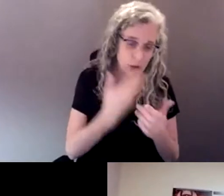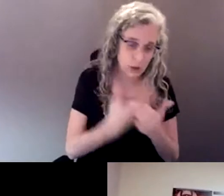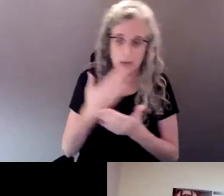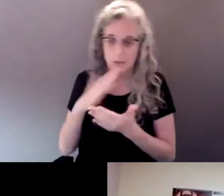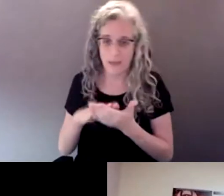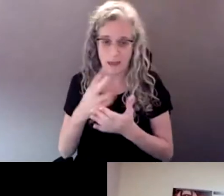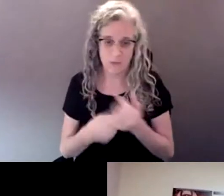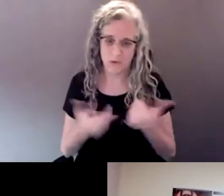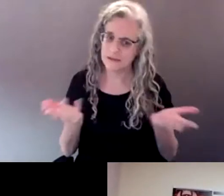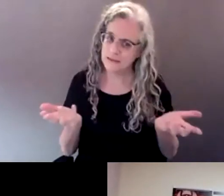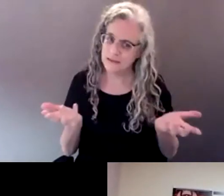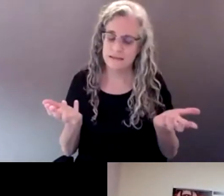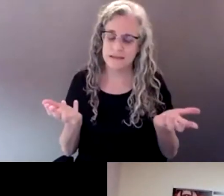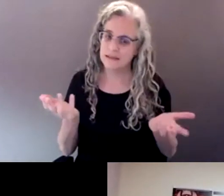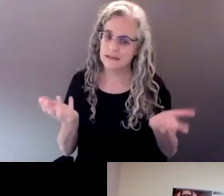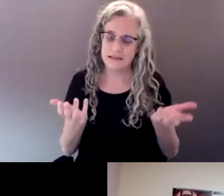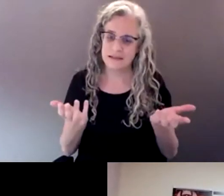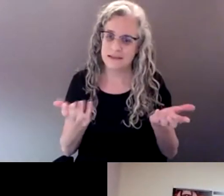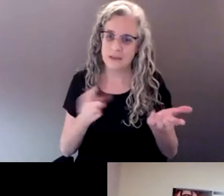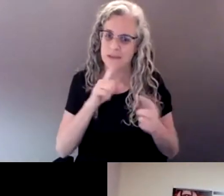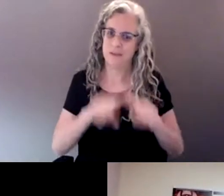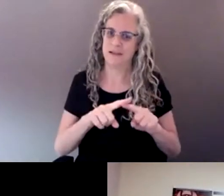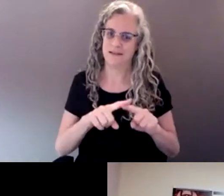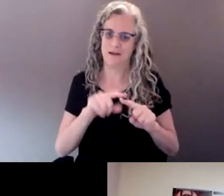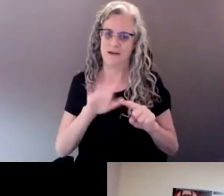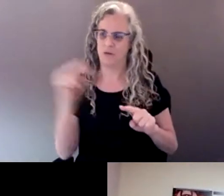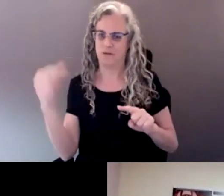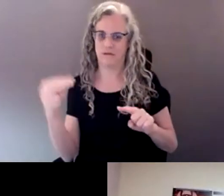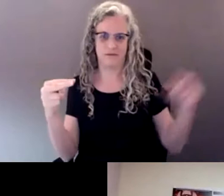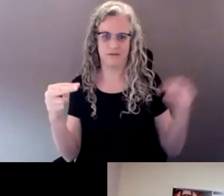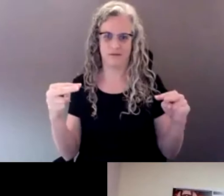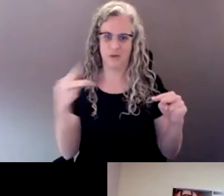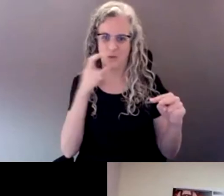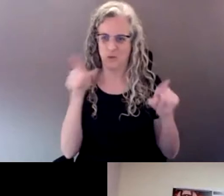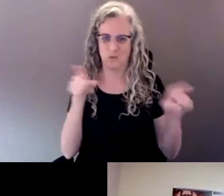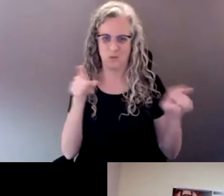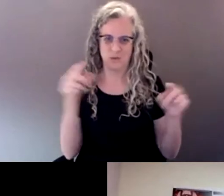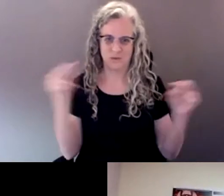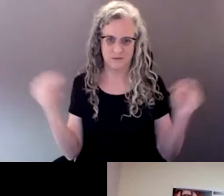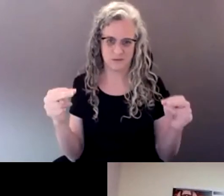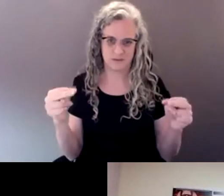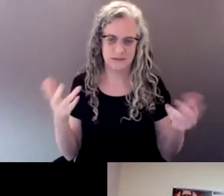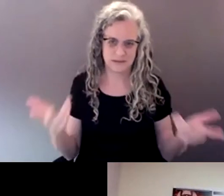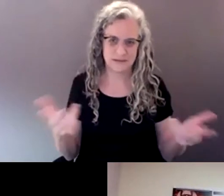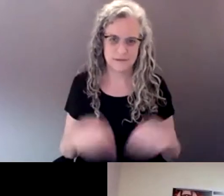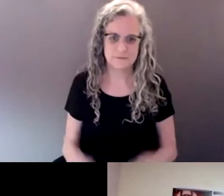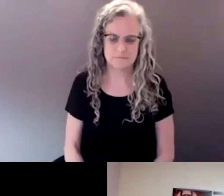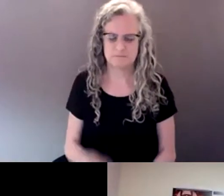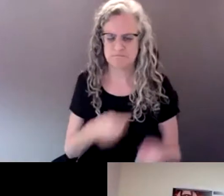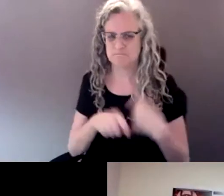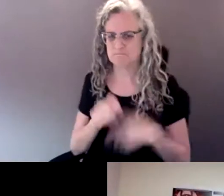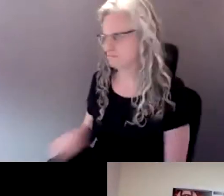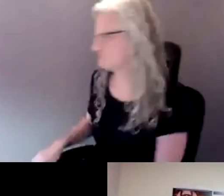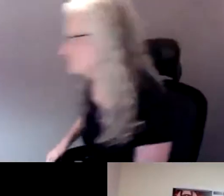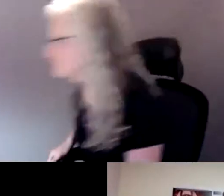not, they're all relative to the perspective of the person trying to deploy them in a critique of Judaism.